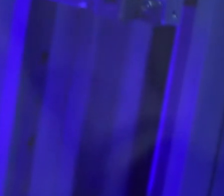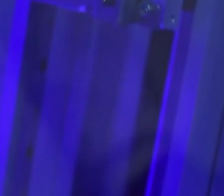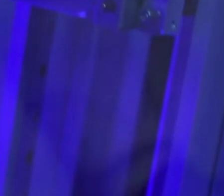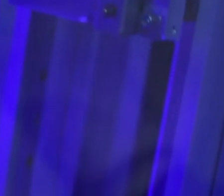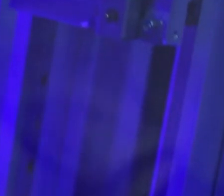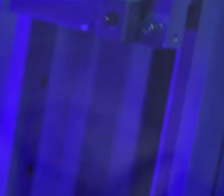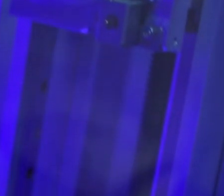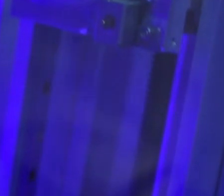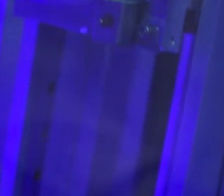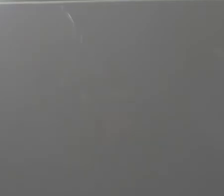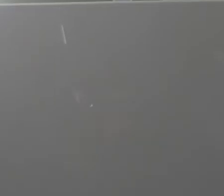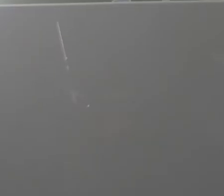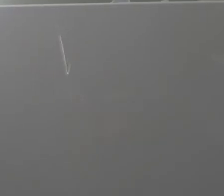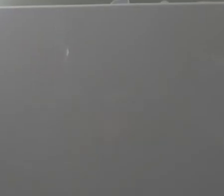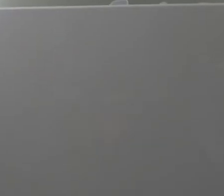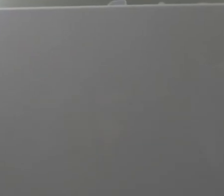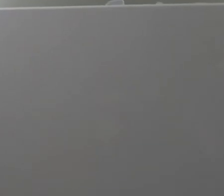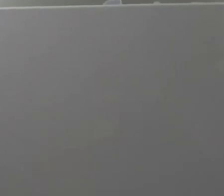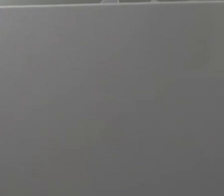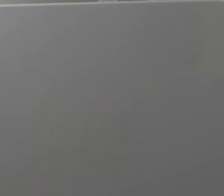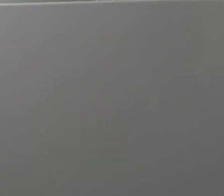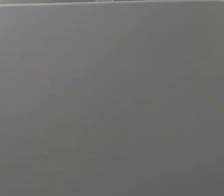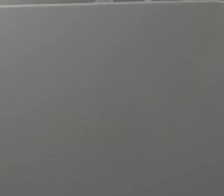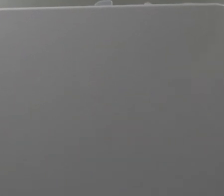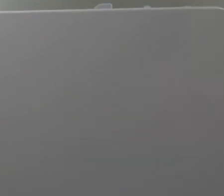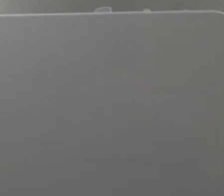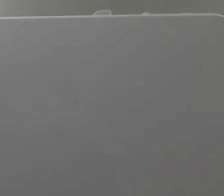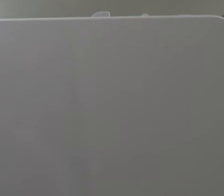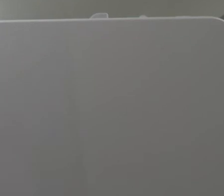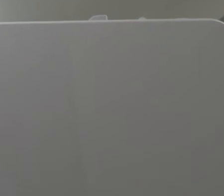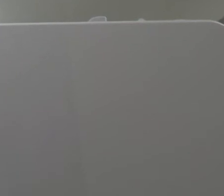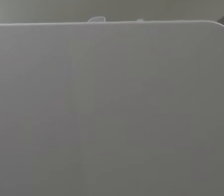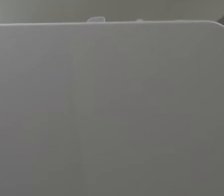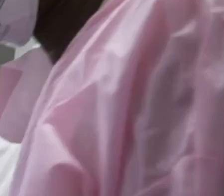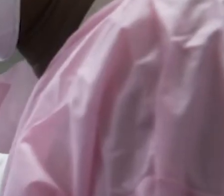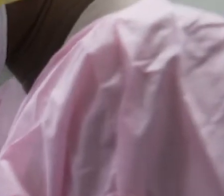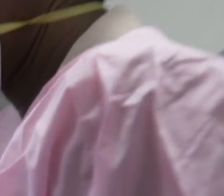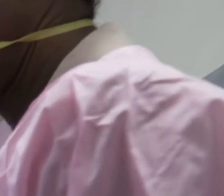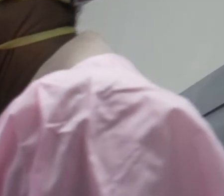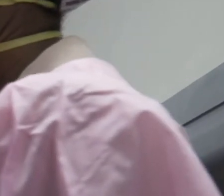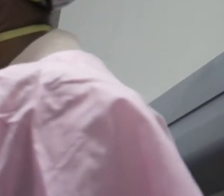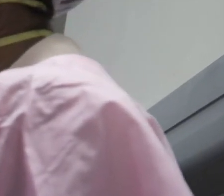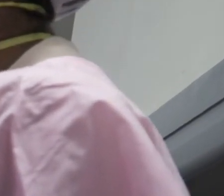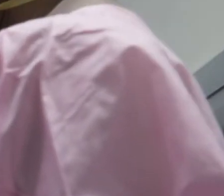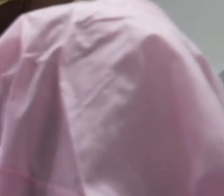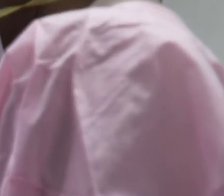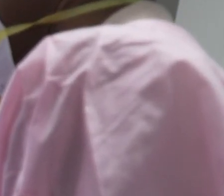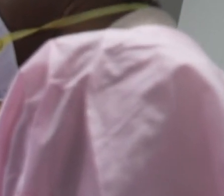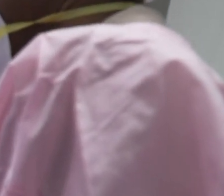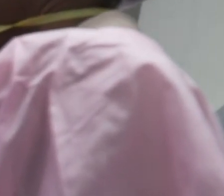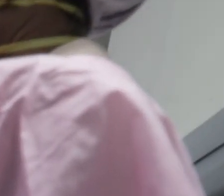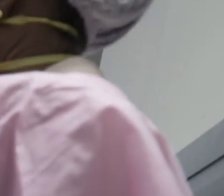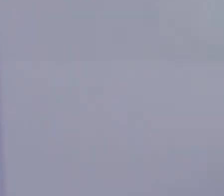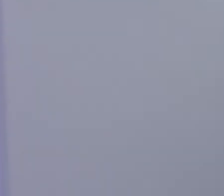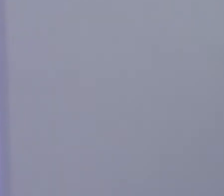get swabbed, samples collected, sent into Carigen, and Carigen will do the test, turn it around, and